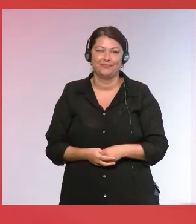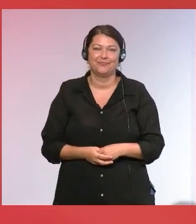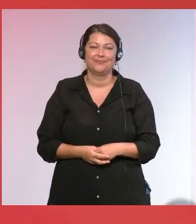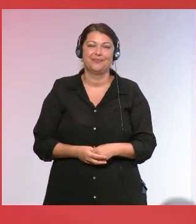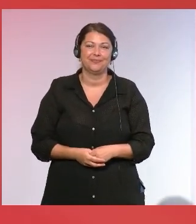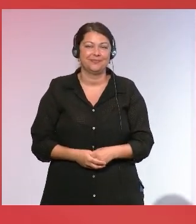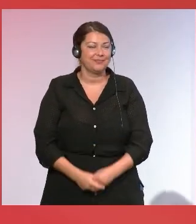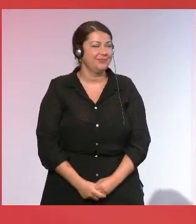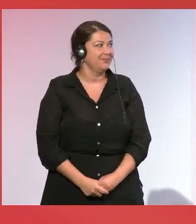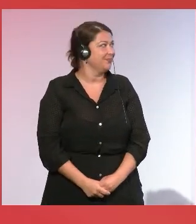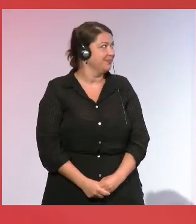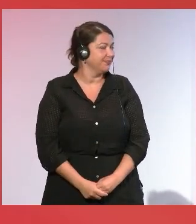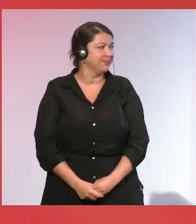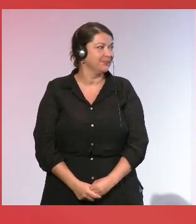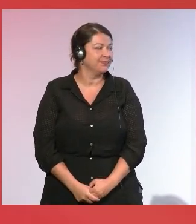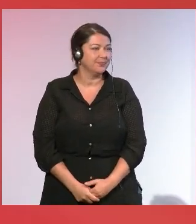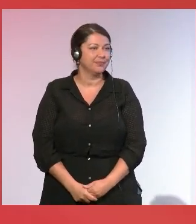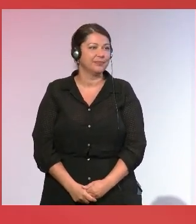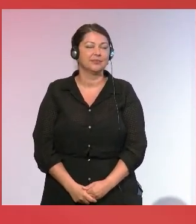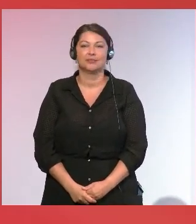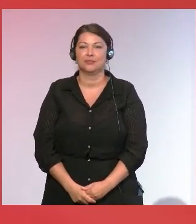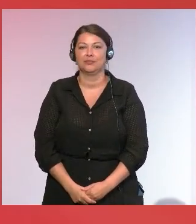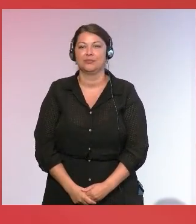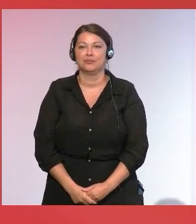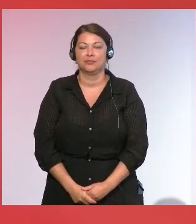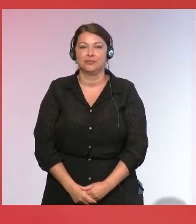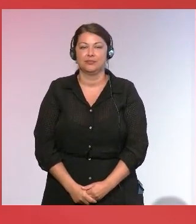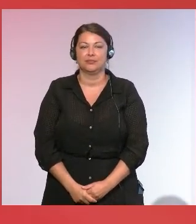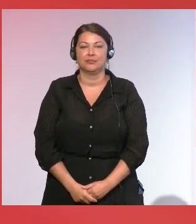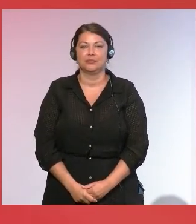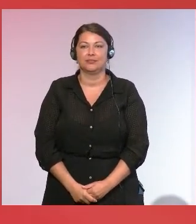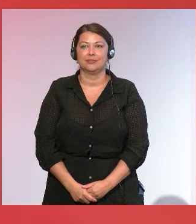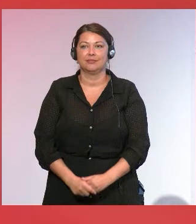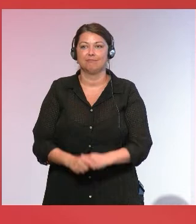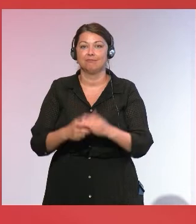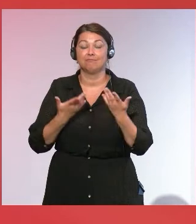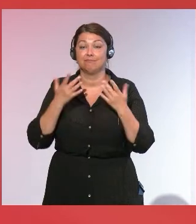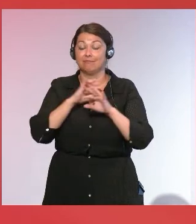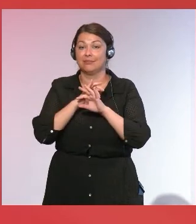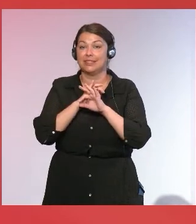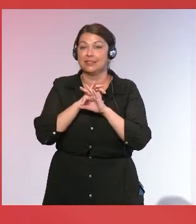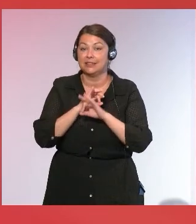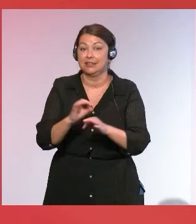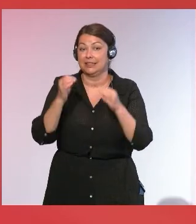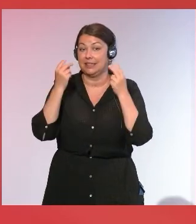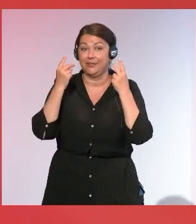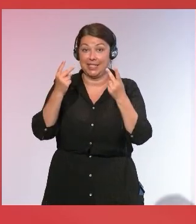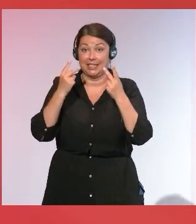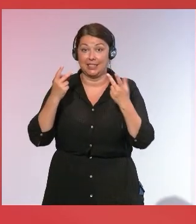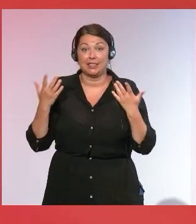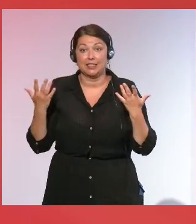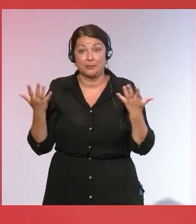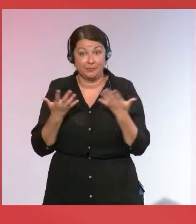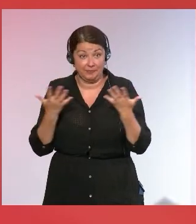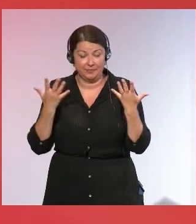So it's very important that the health community is involved in climate measures, because there's also a lot of good news